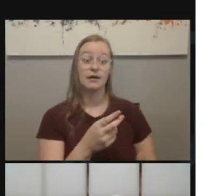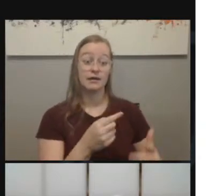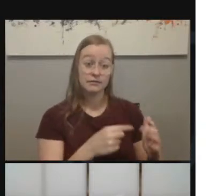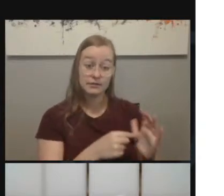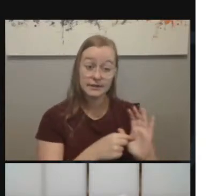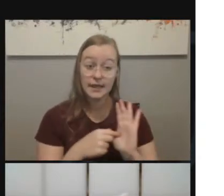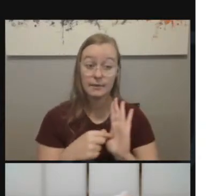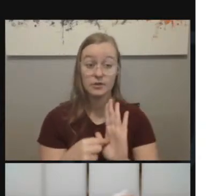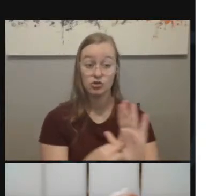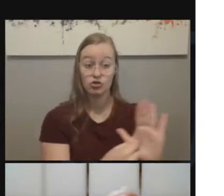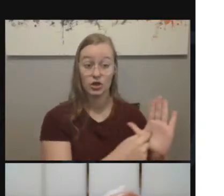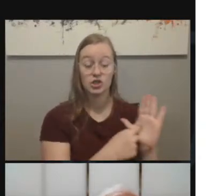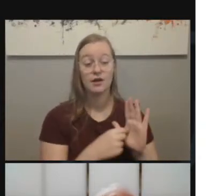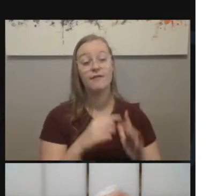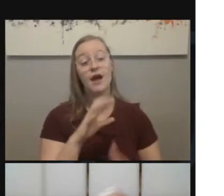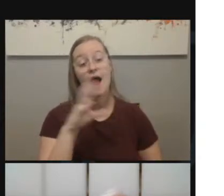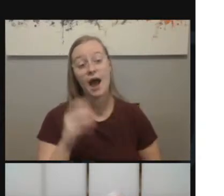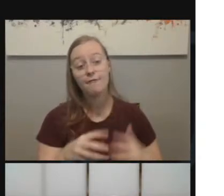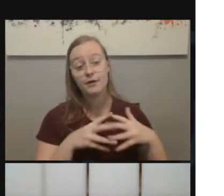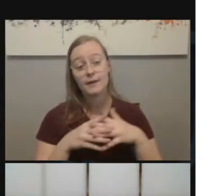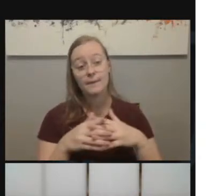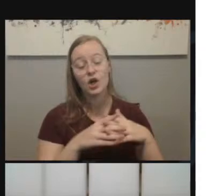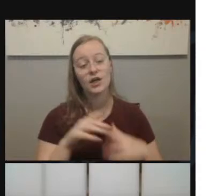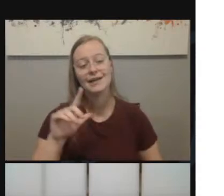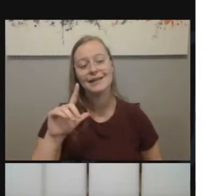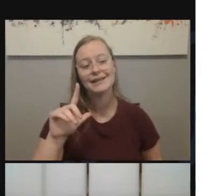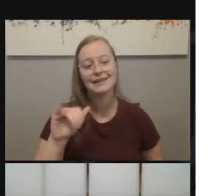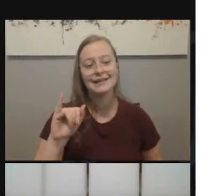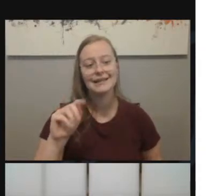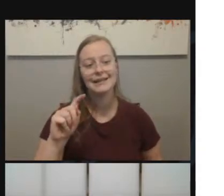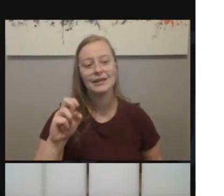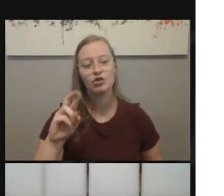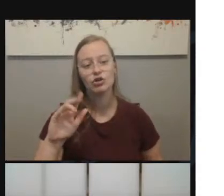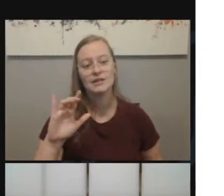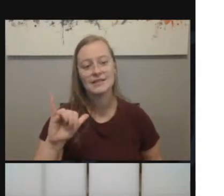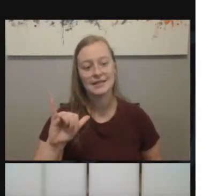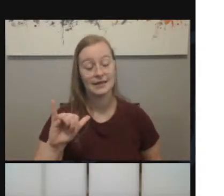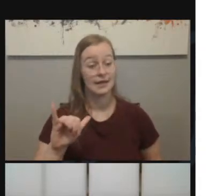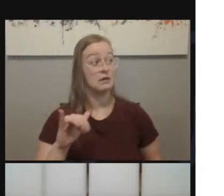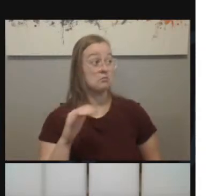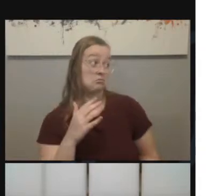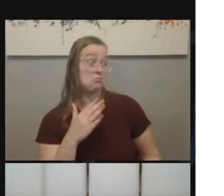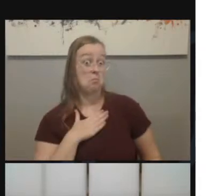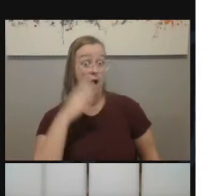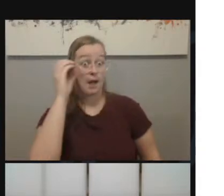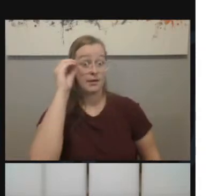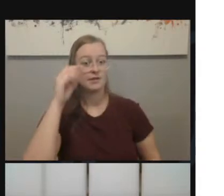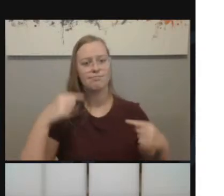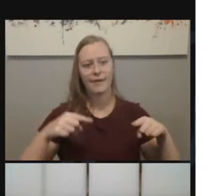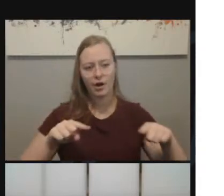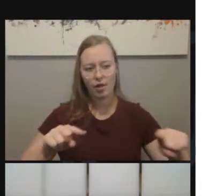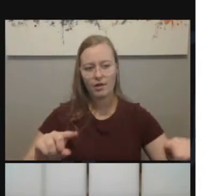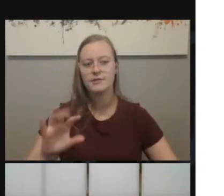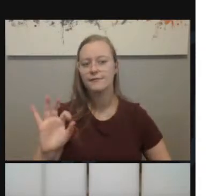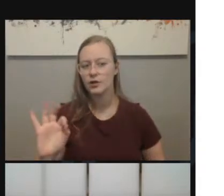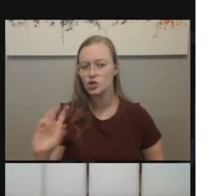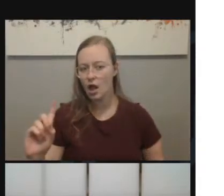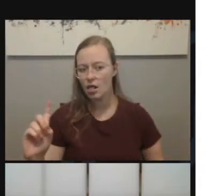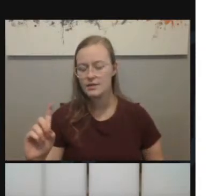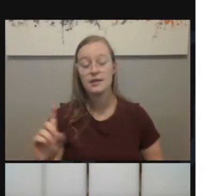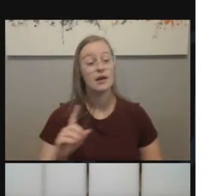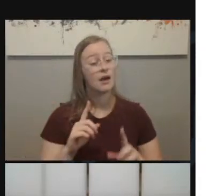of African-American literacy that both, to my mind, parallels that of Frederick Douglass, but